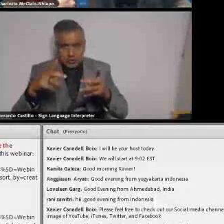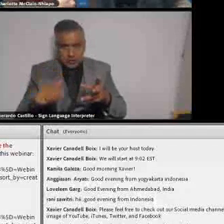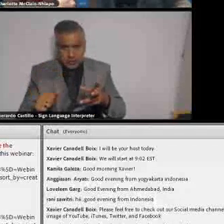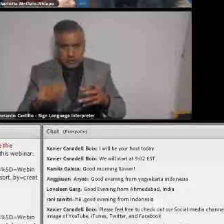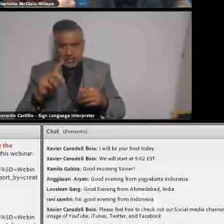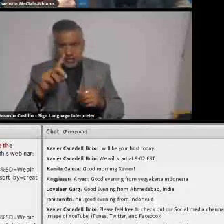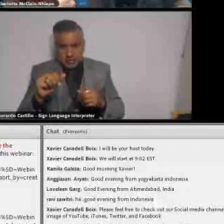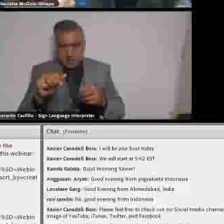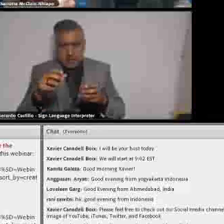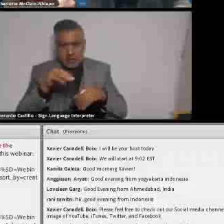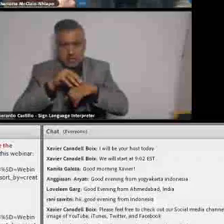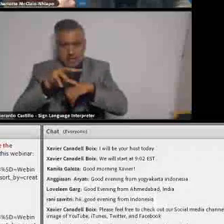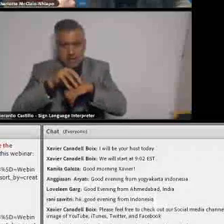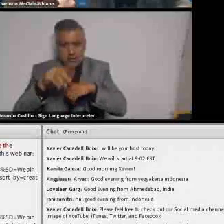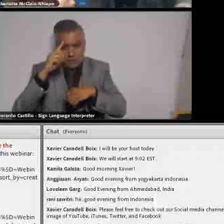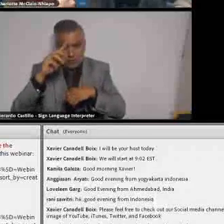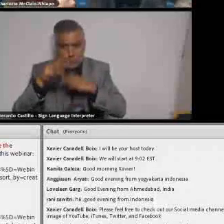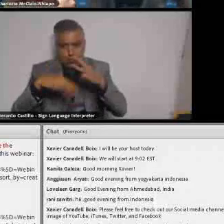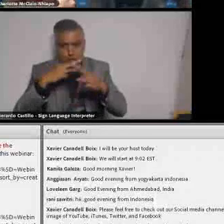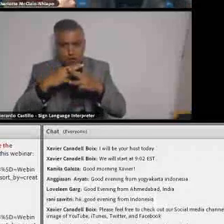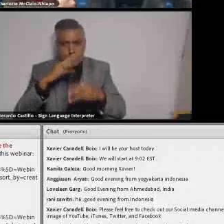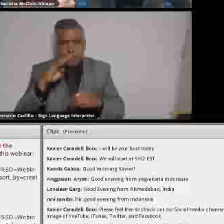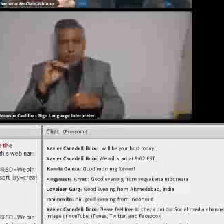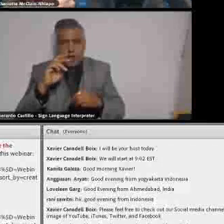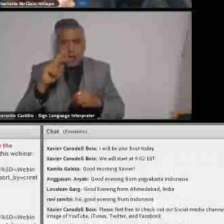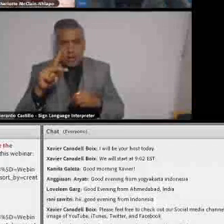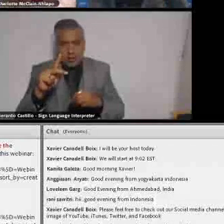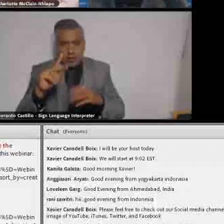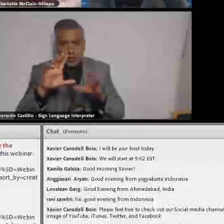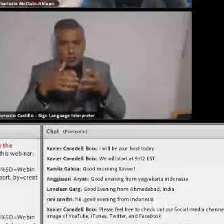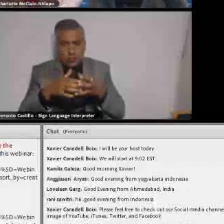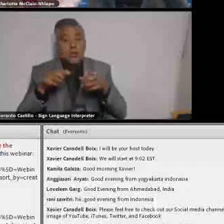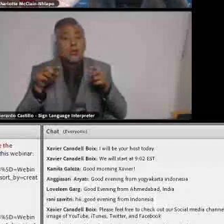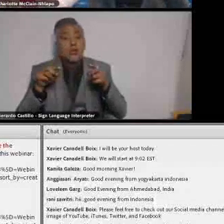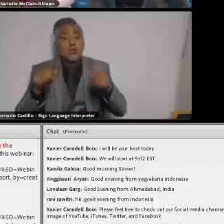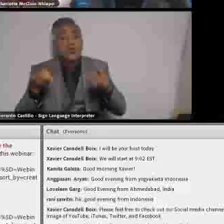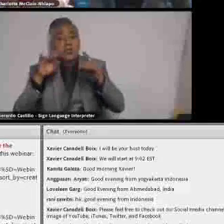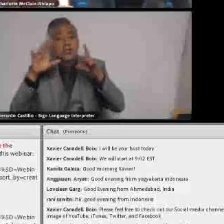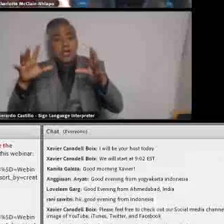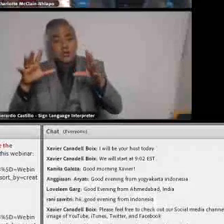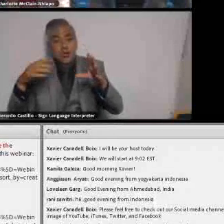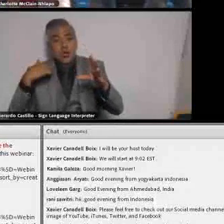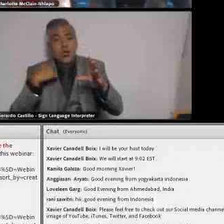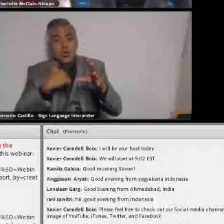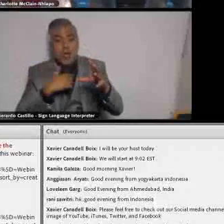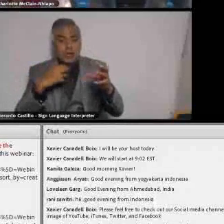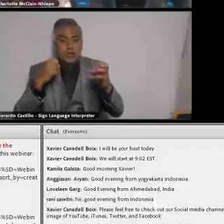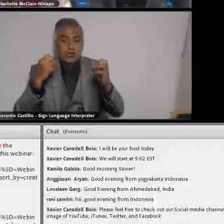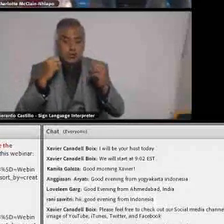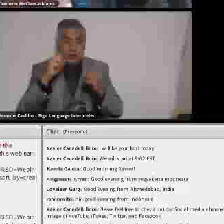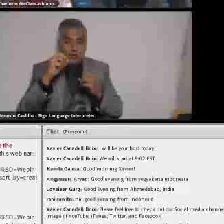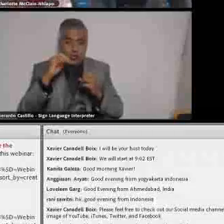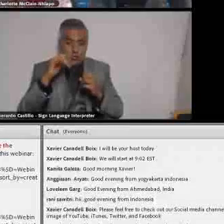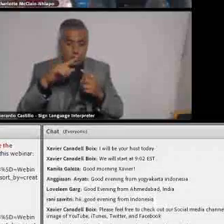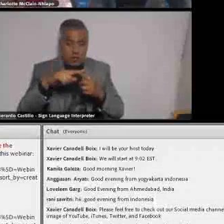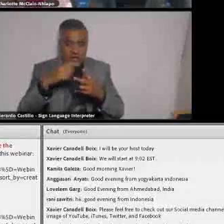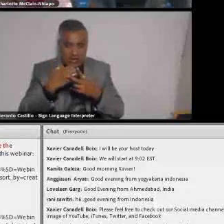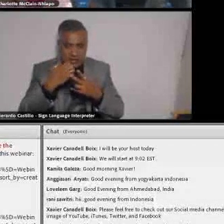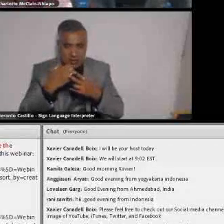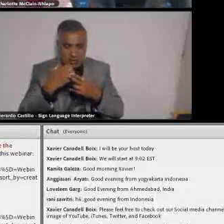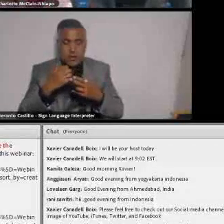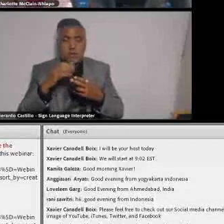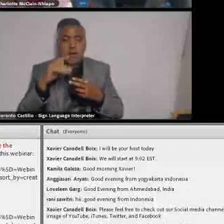to the World Bank Group. During a disaster emergency, a complex range of social and economic factors